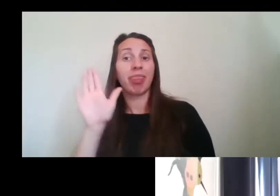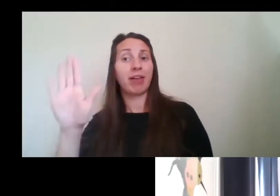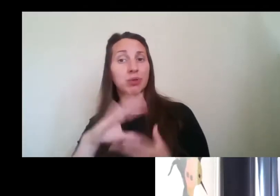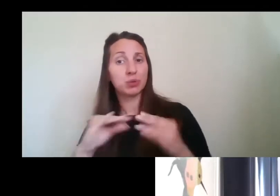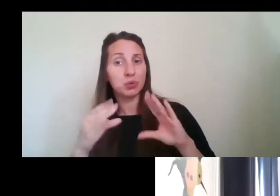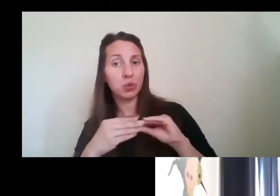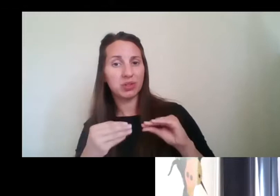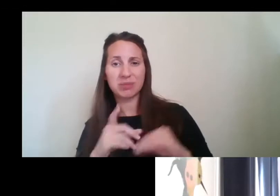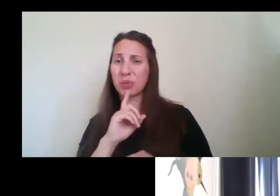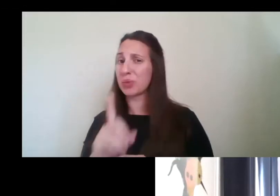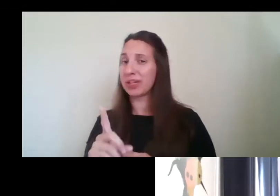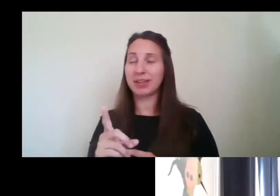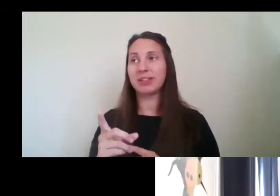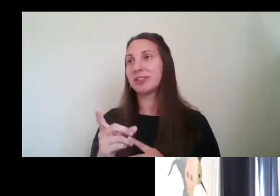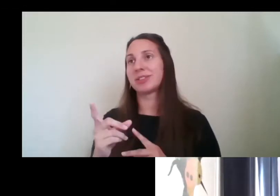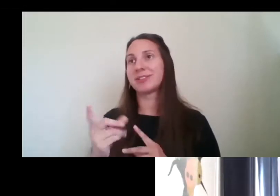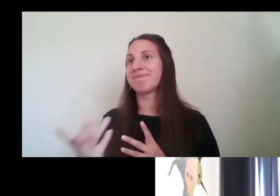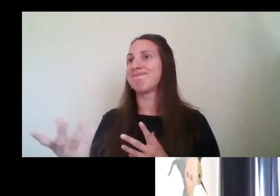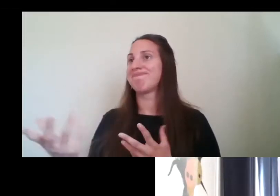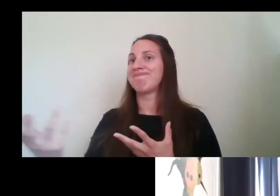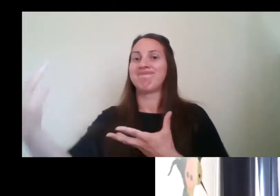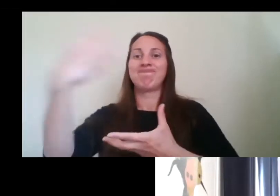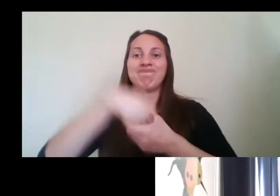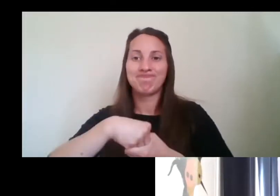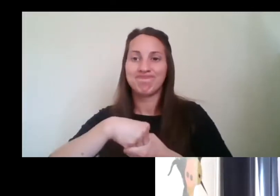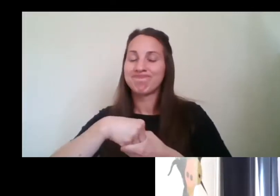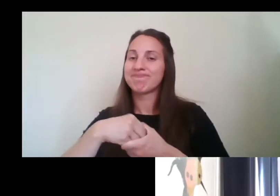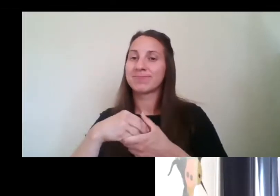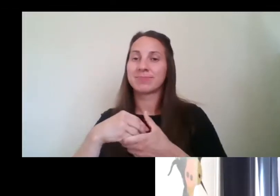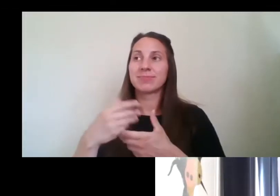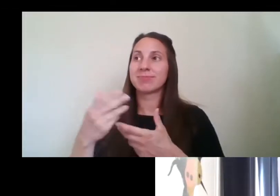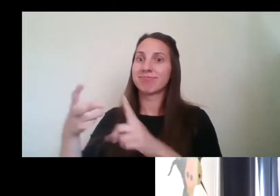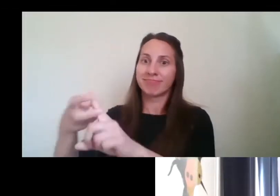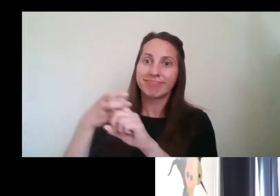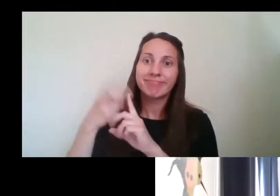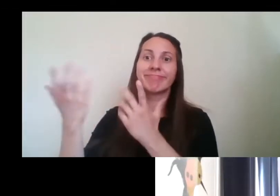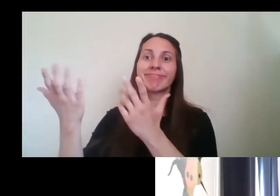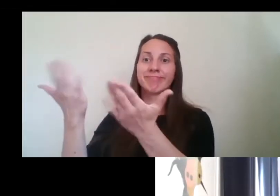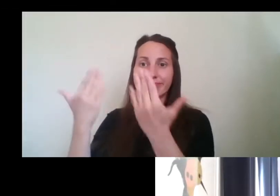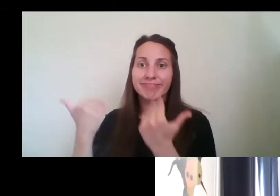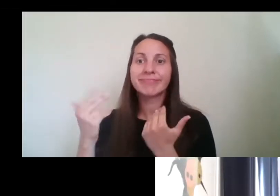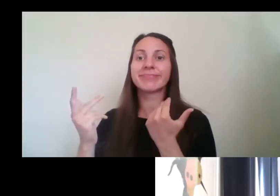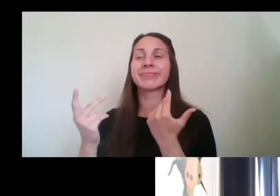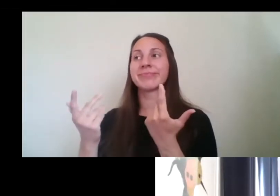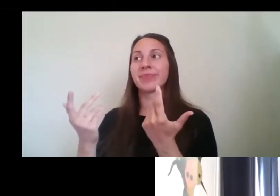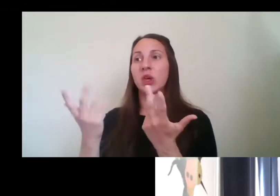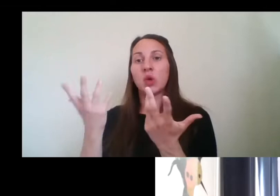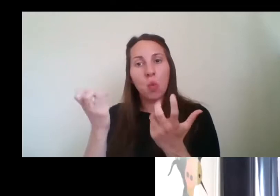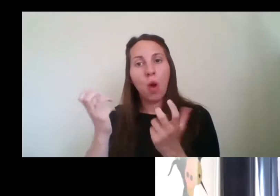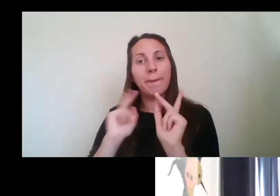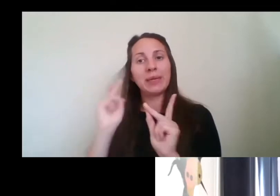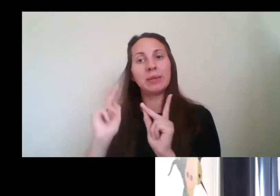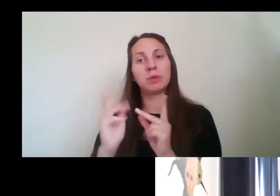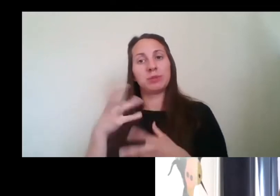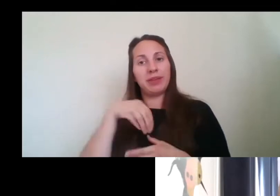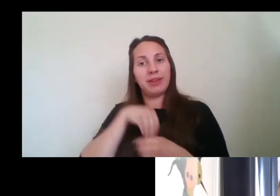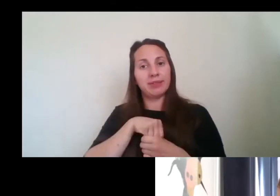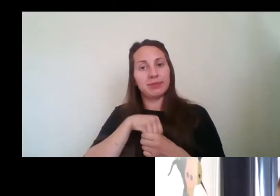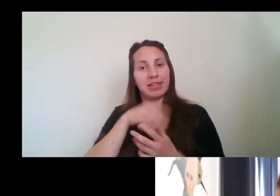get people involved. It's challenging. It's challenging in